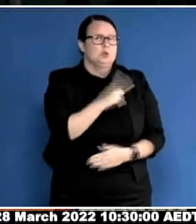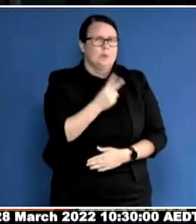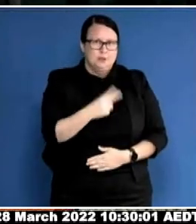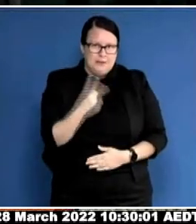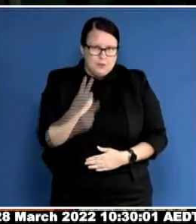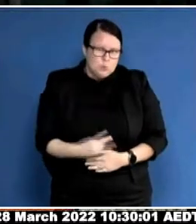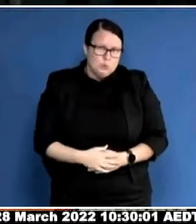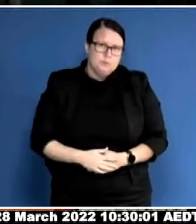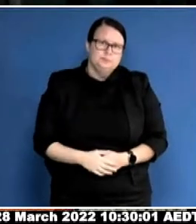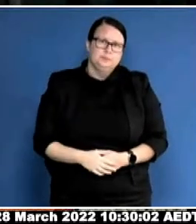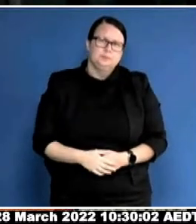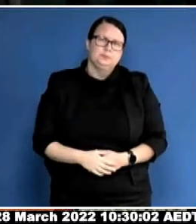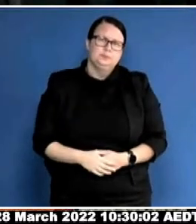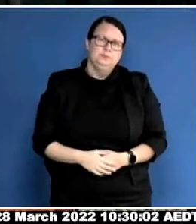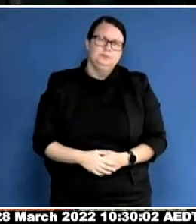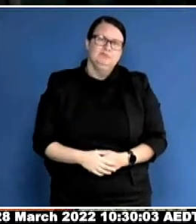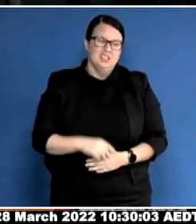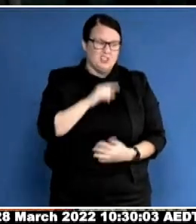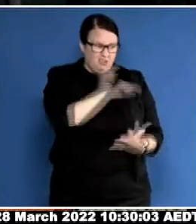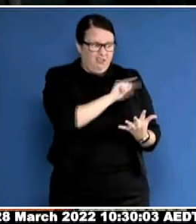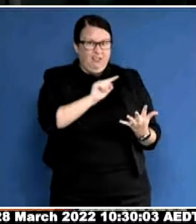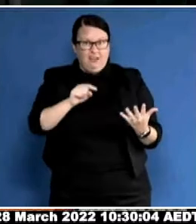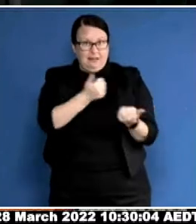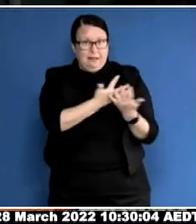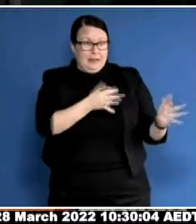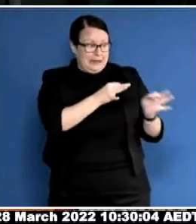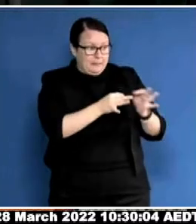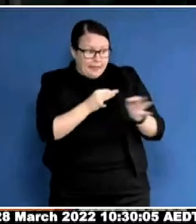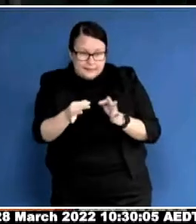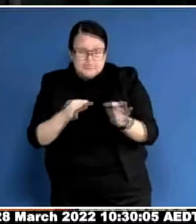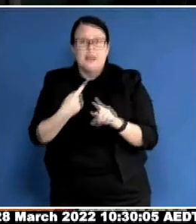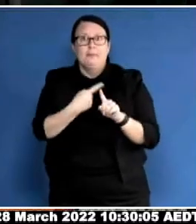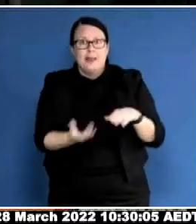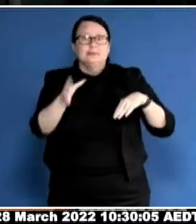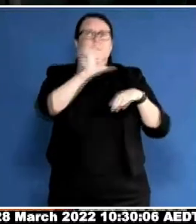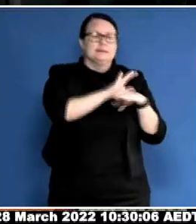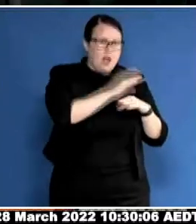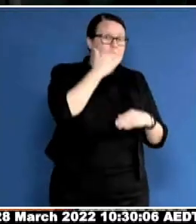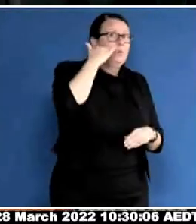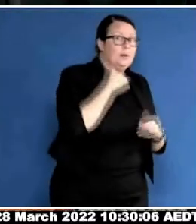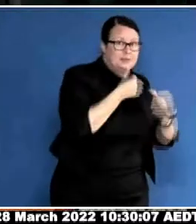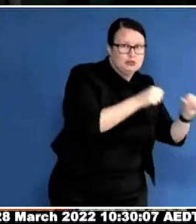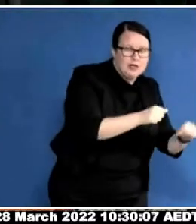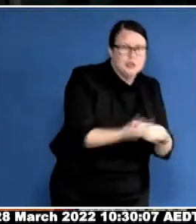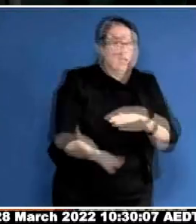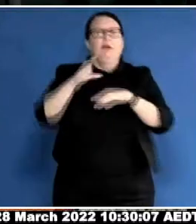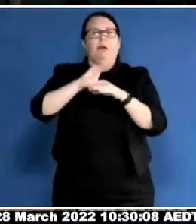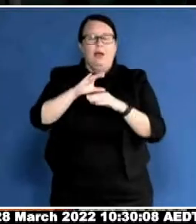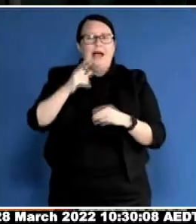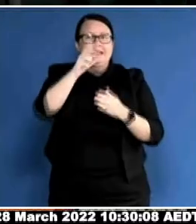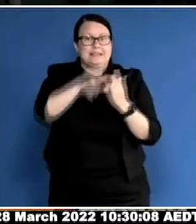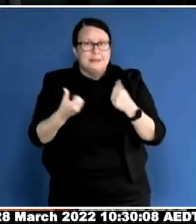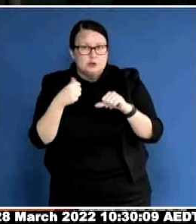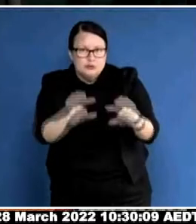In addition, Tasmania has both a women's strategy and a disability strategy. And on the 8th of March this year,